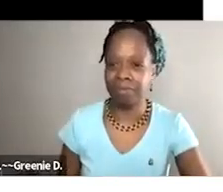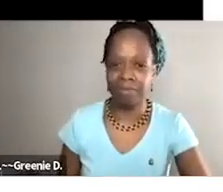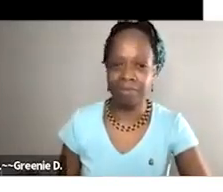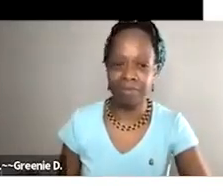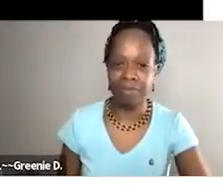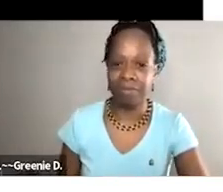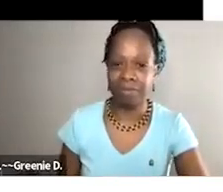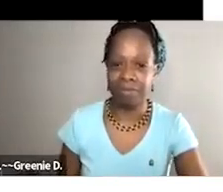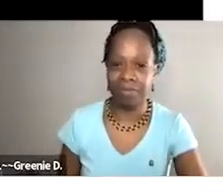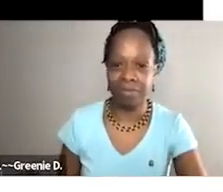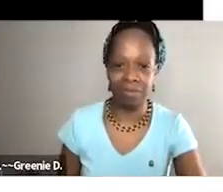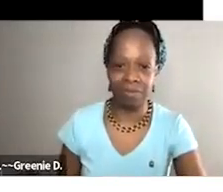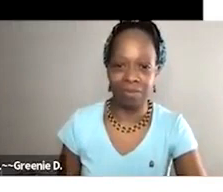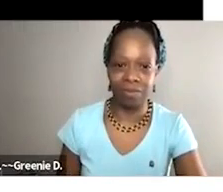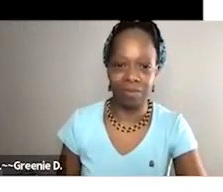So,